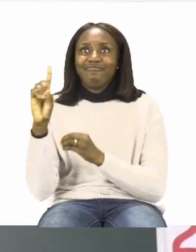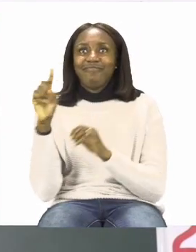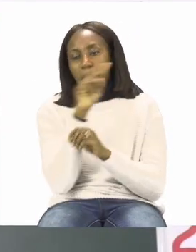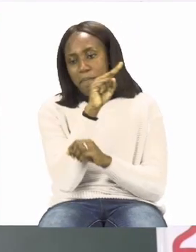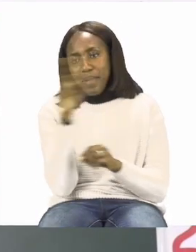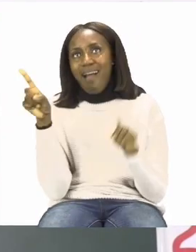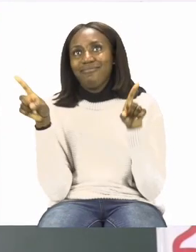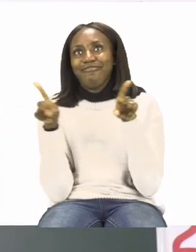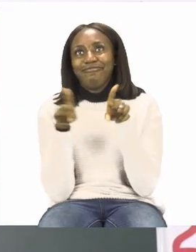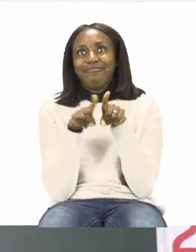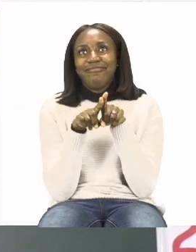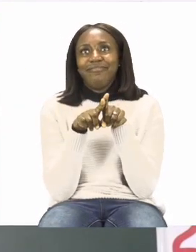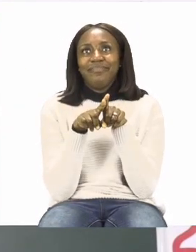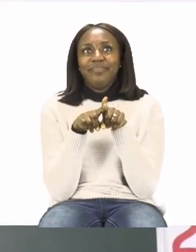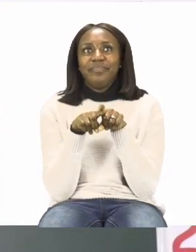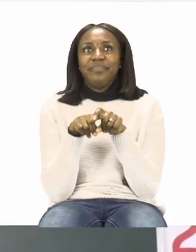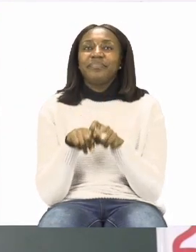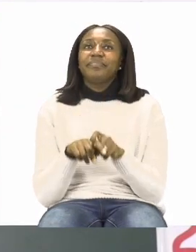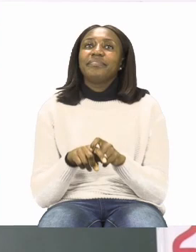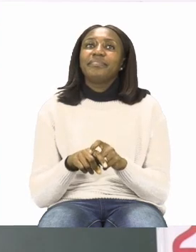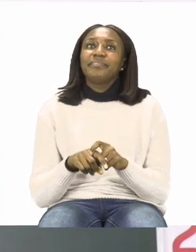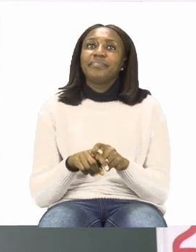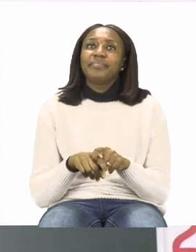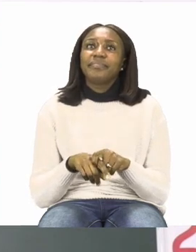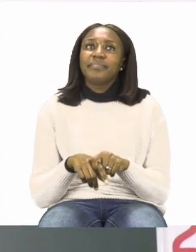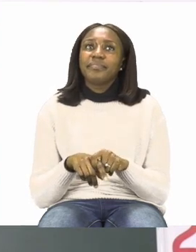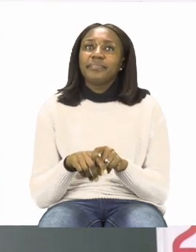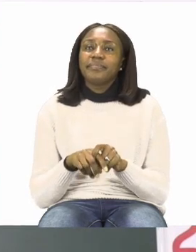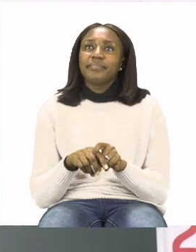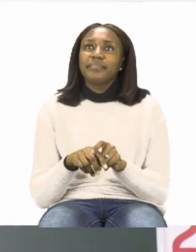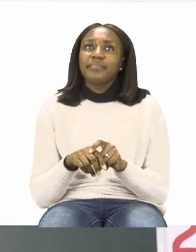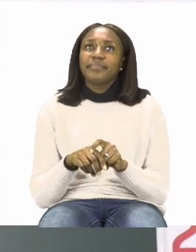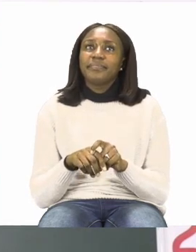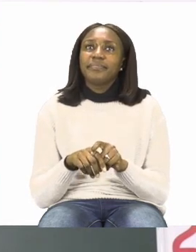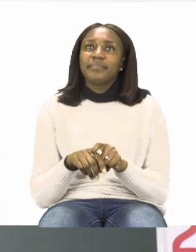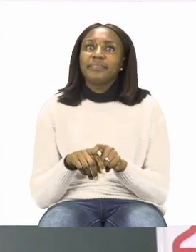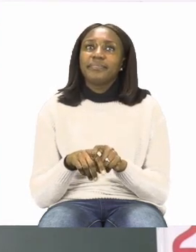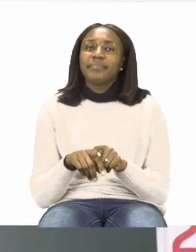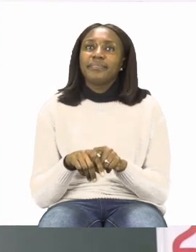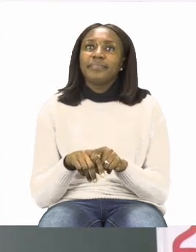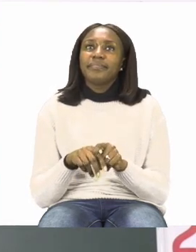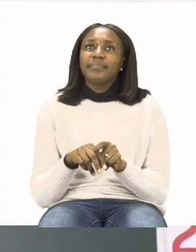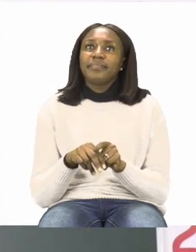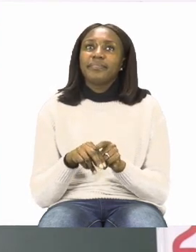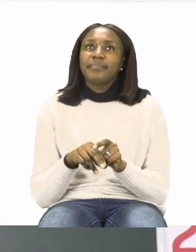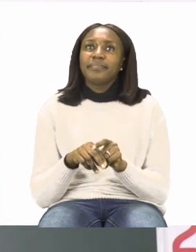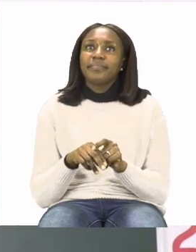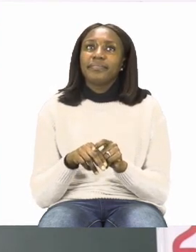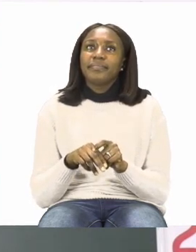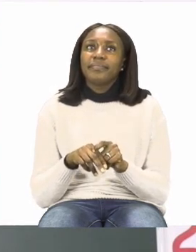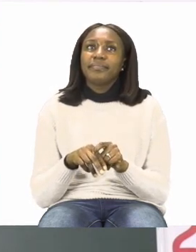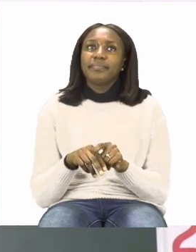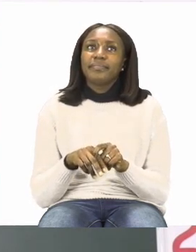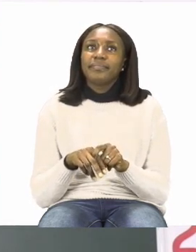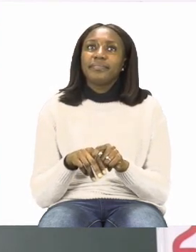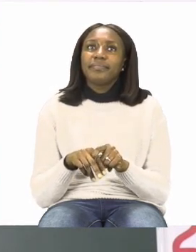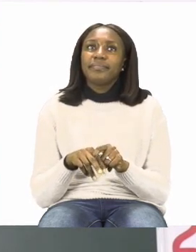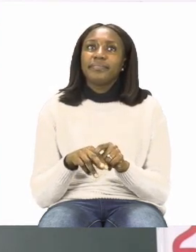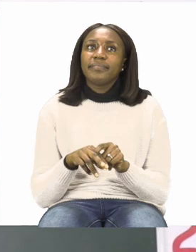job. So this picture matches with this number.